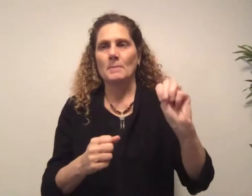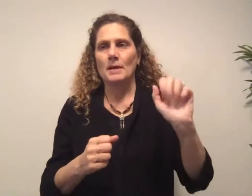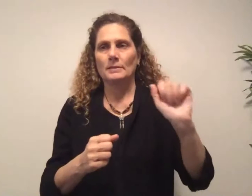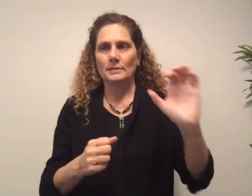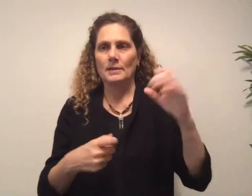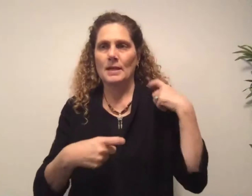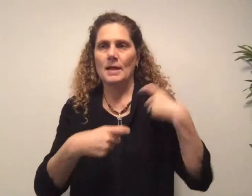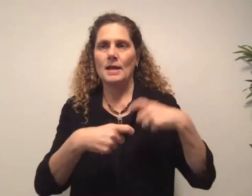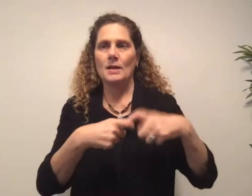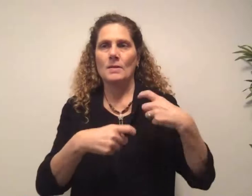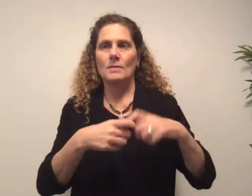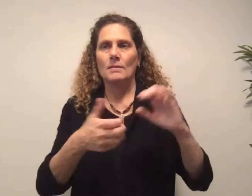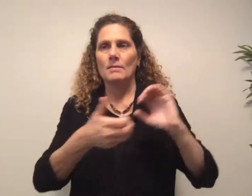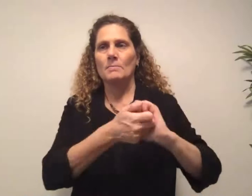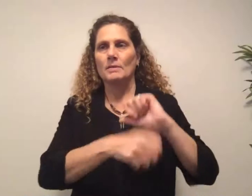first.